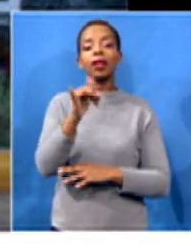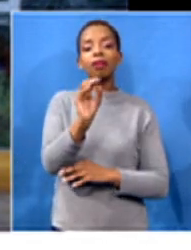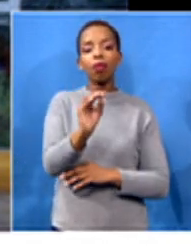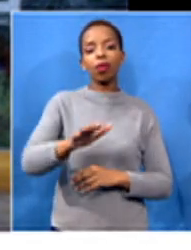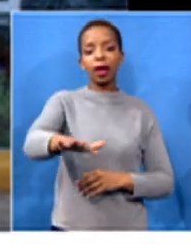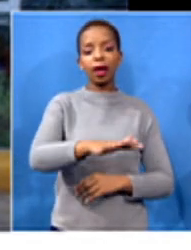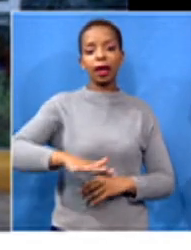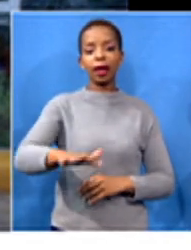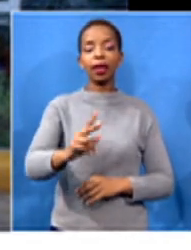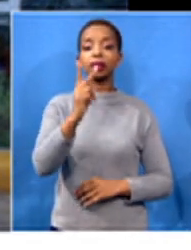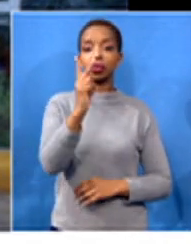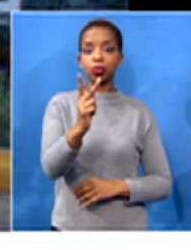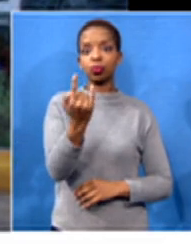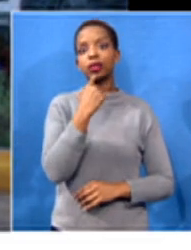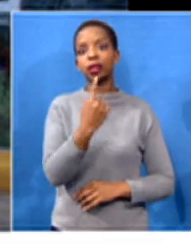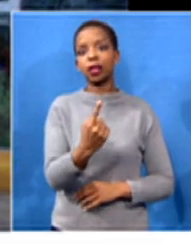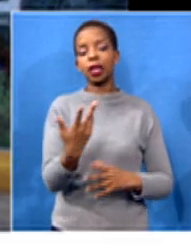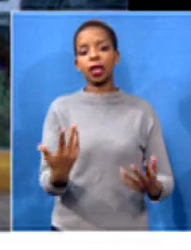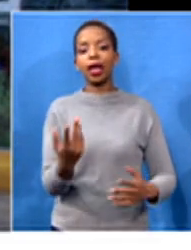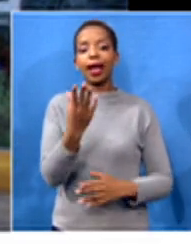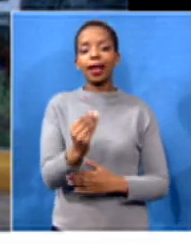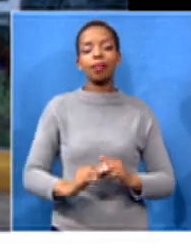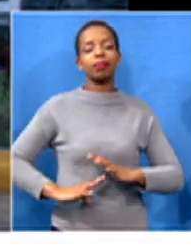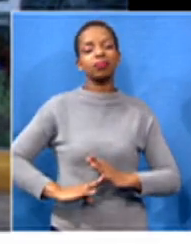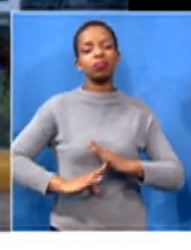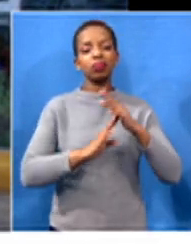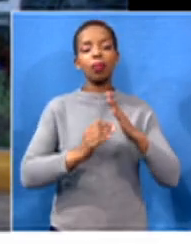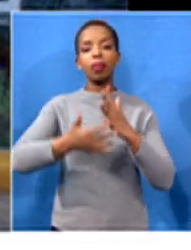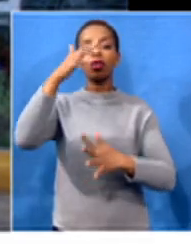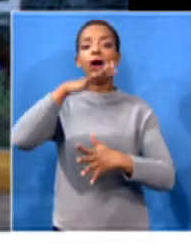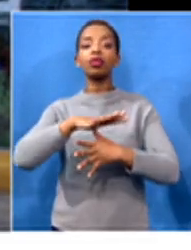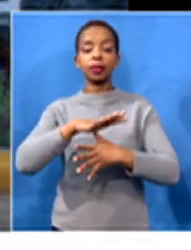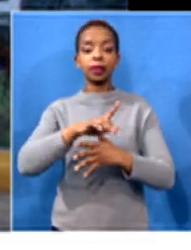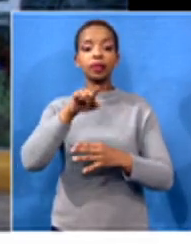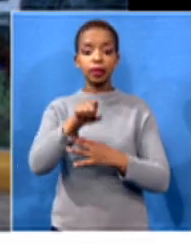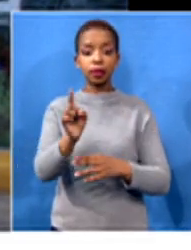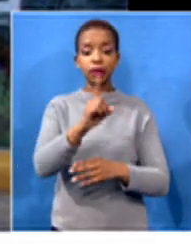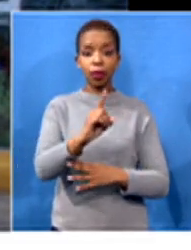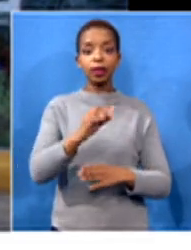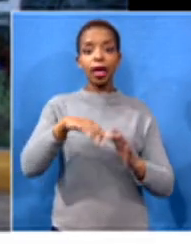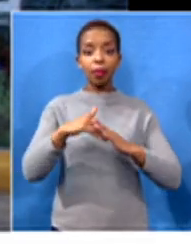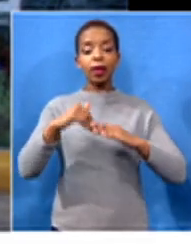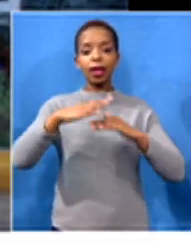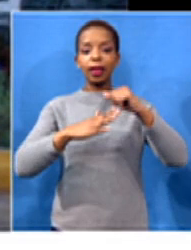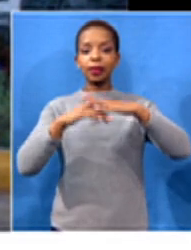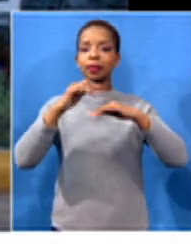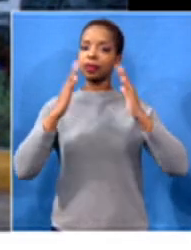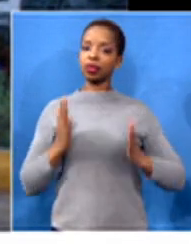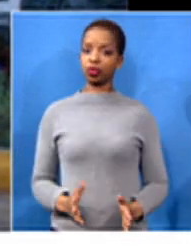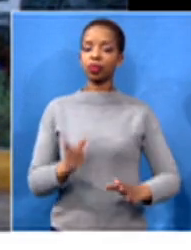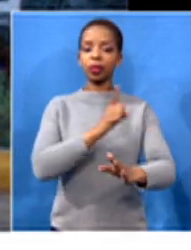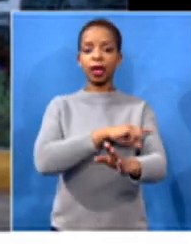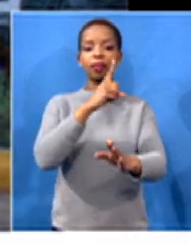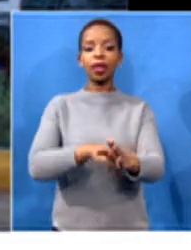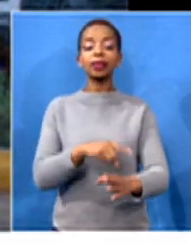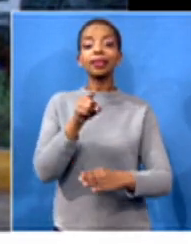are number 1 priority, and the state would agree with that, it's building state capacity, and building human capacity is